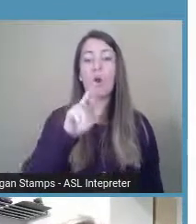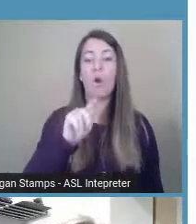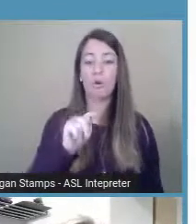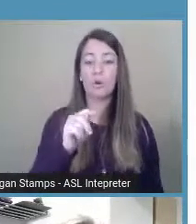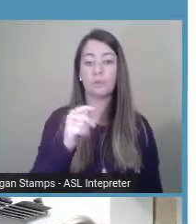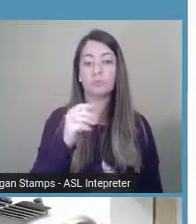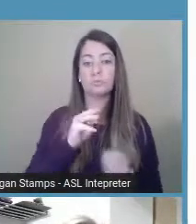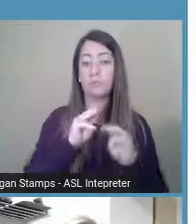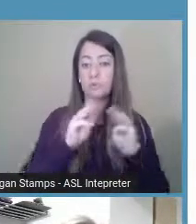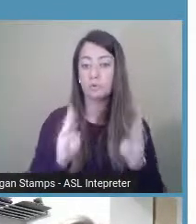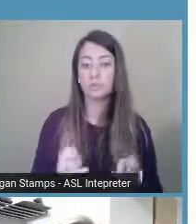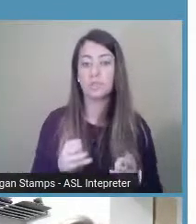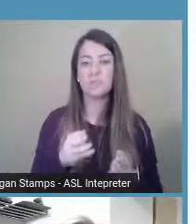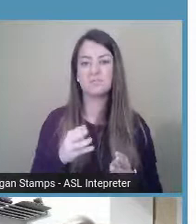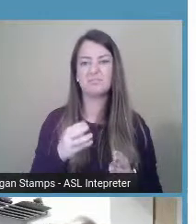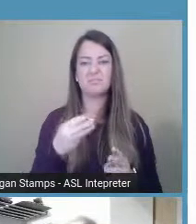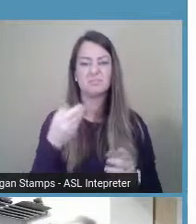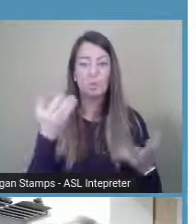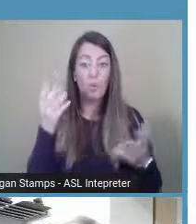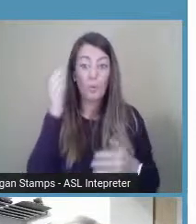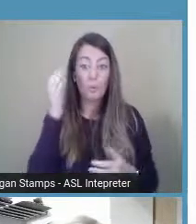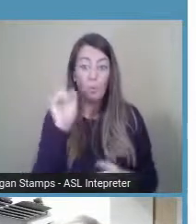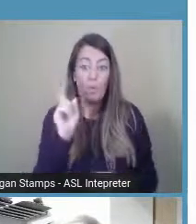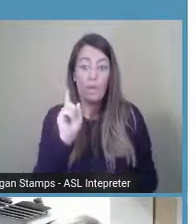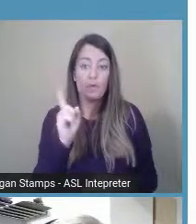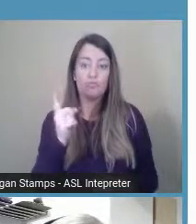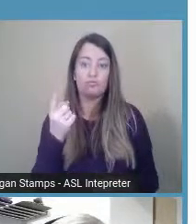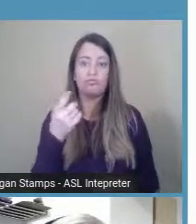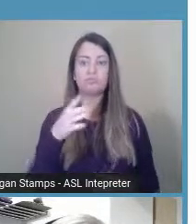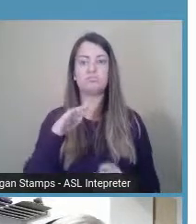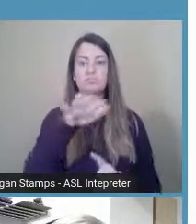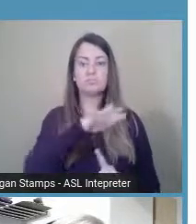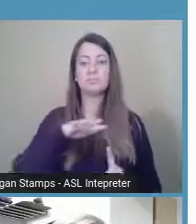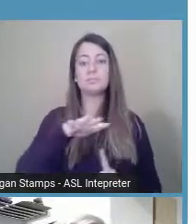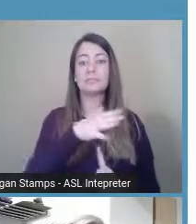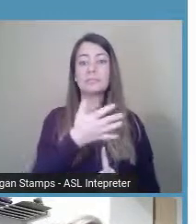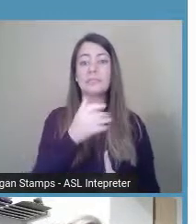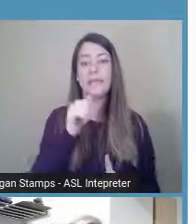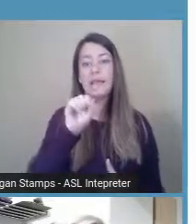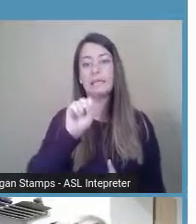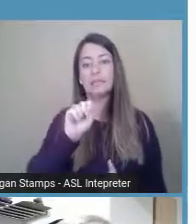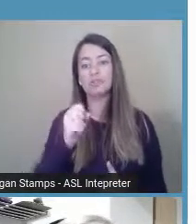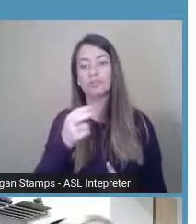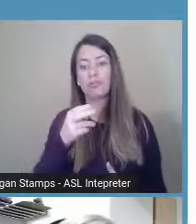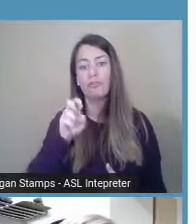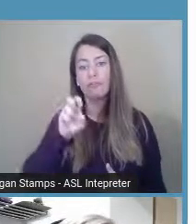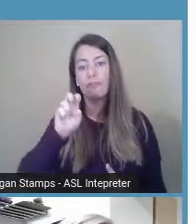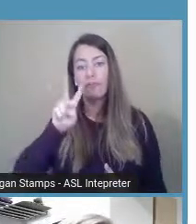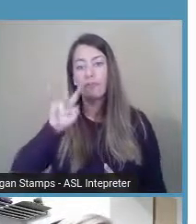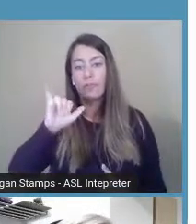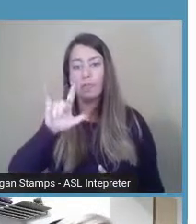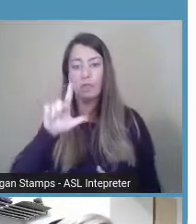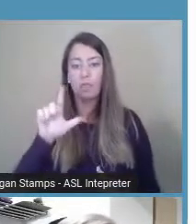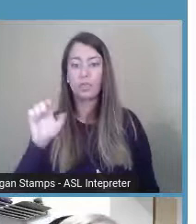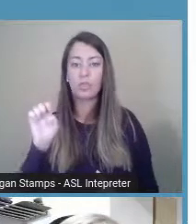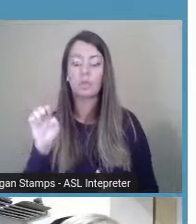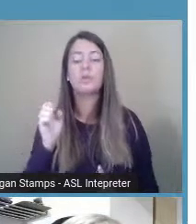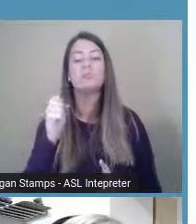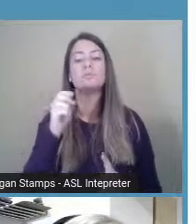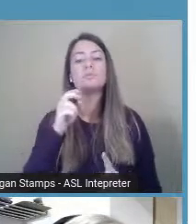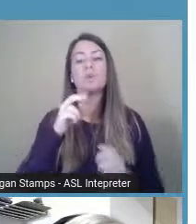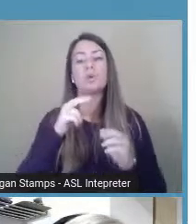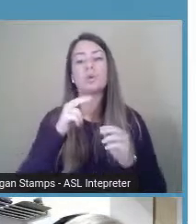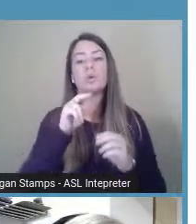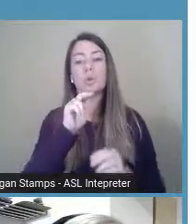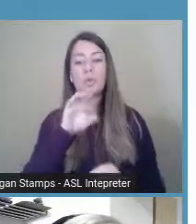The museum is an independent 501c3 nonprofit organization. We collect and exhibit American art of the 20th